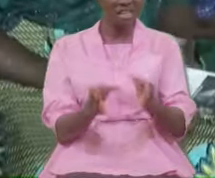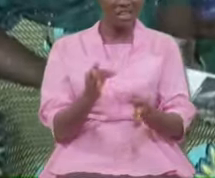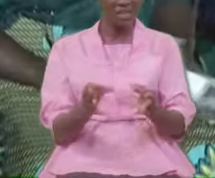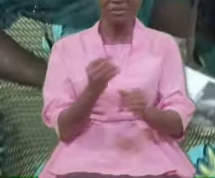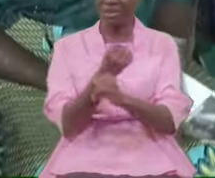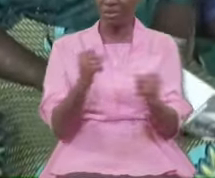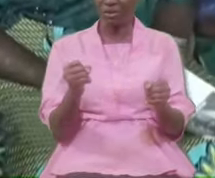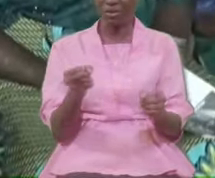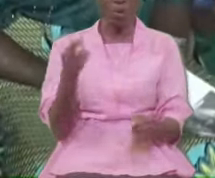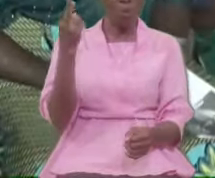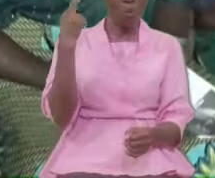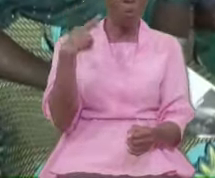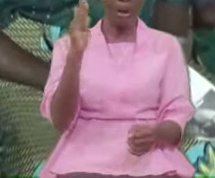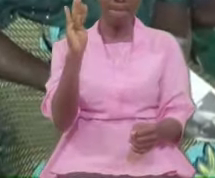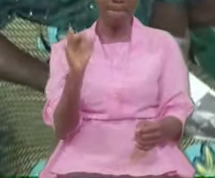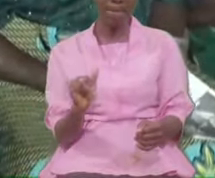ang